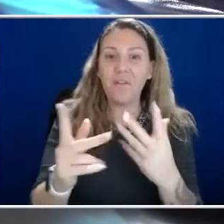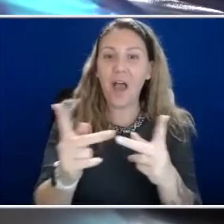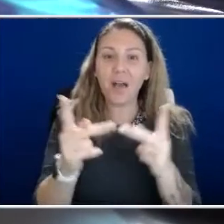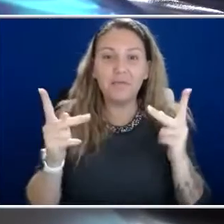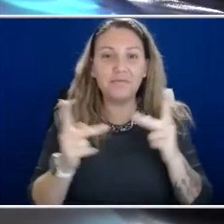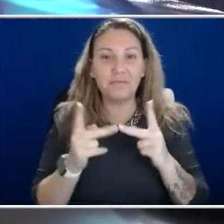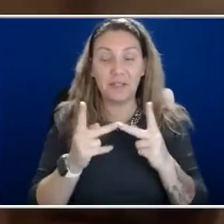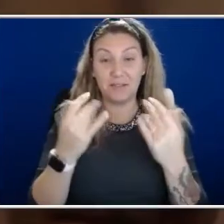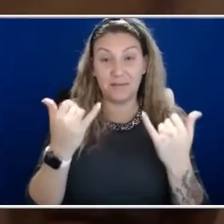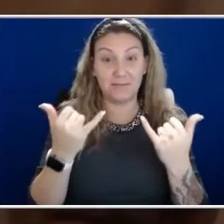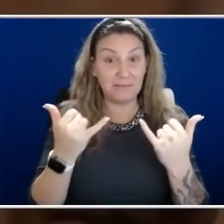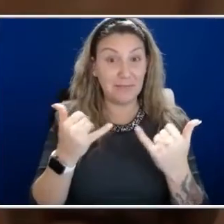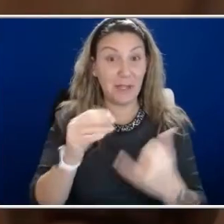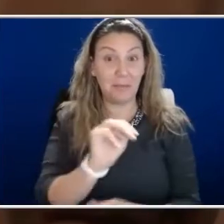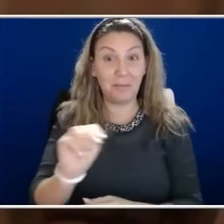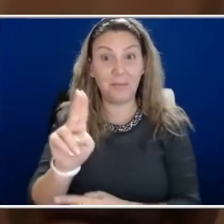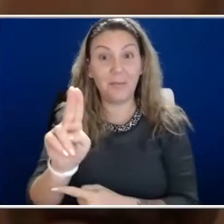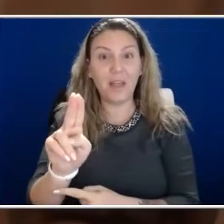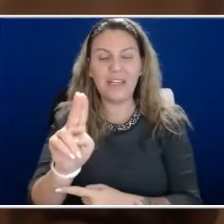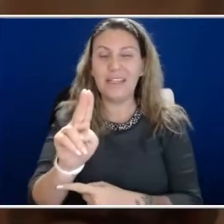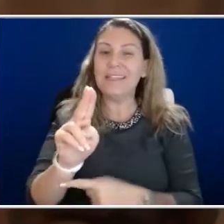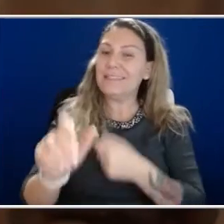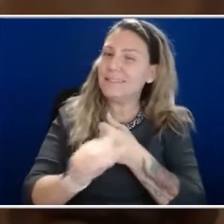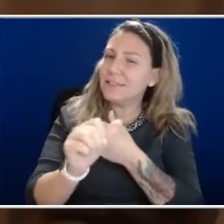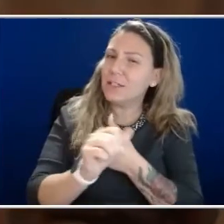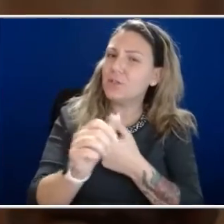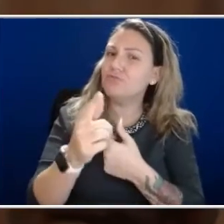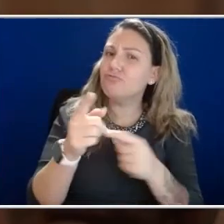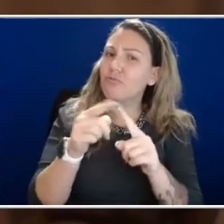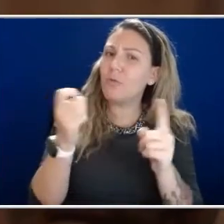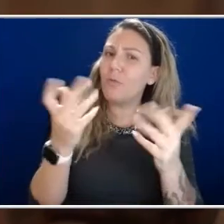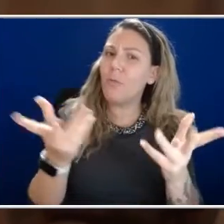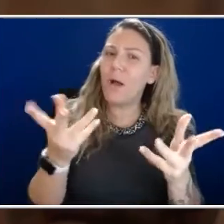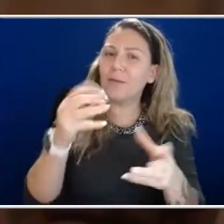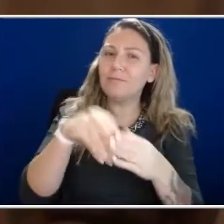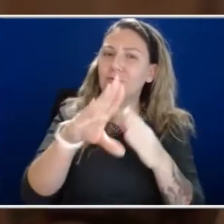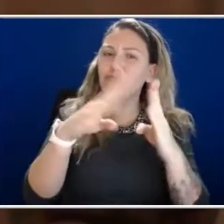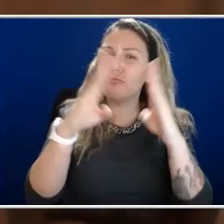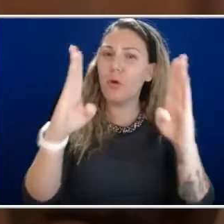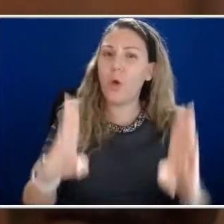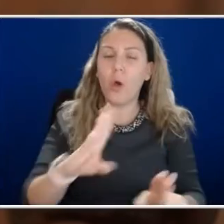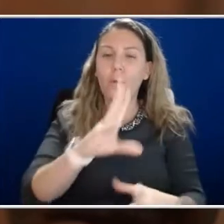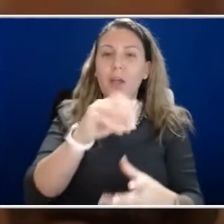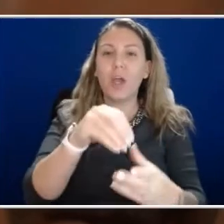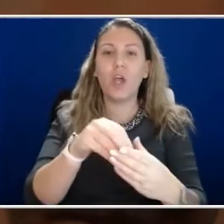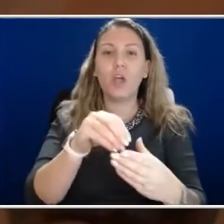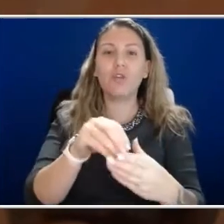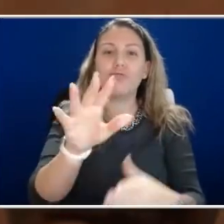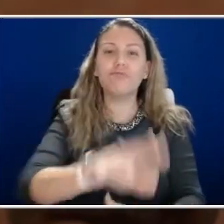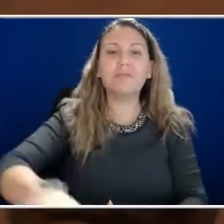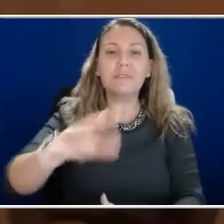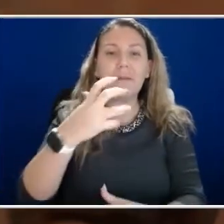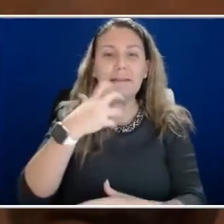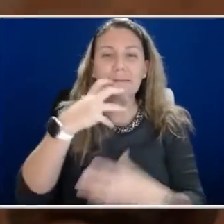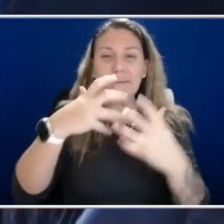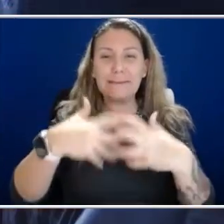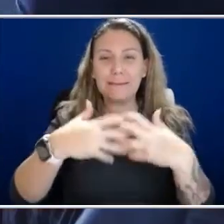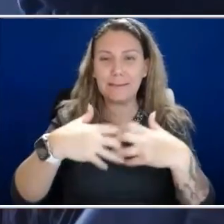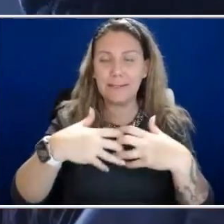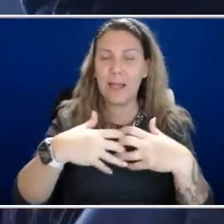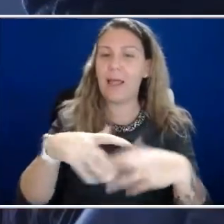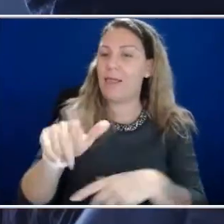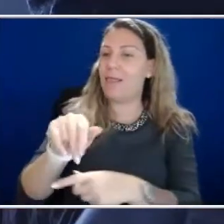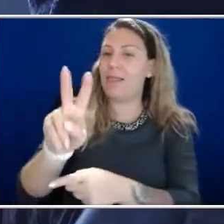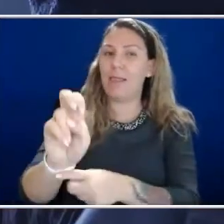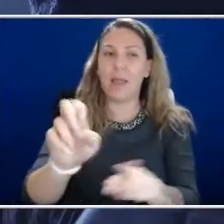Medical Update, the dangers to avoid in your home, including space heaters. We'll take you live also into the state-of-the-art chamber